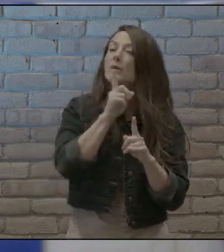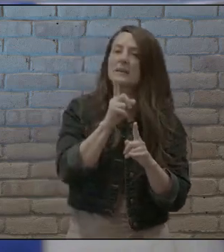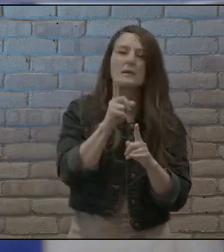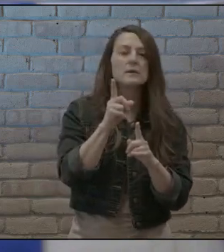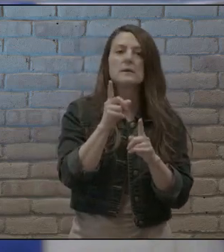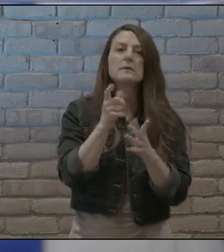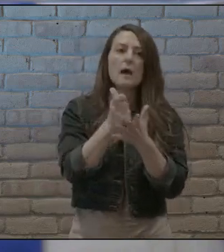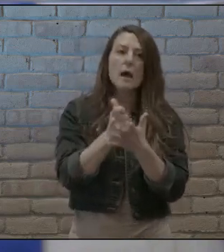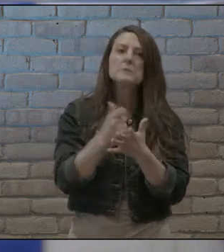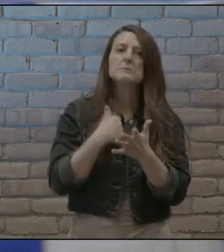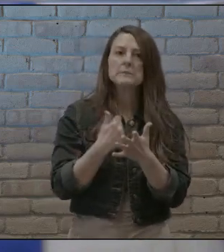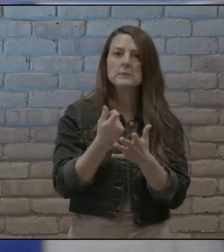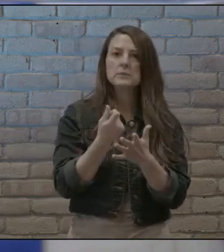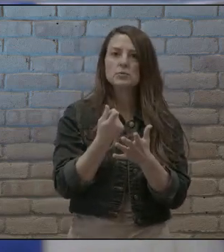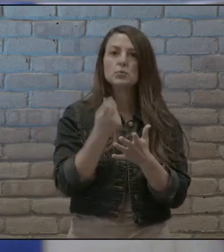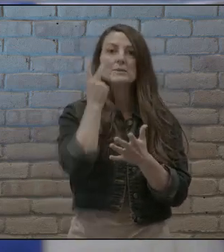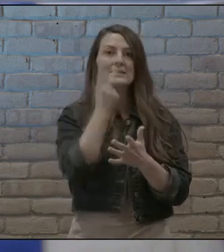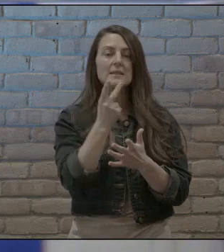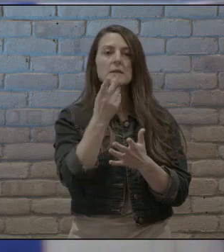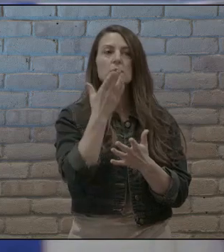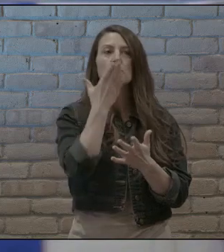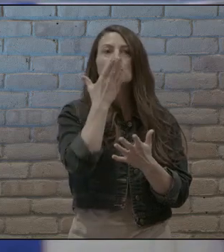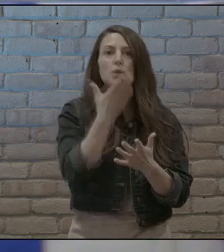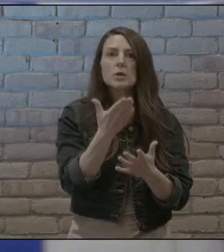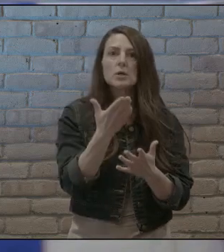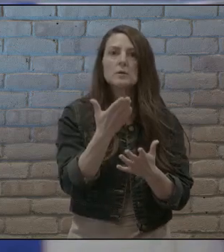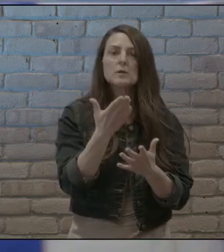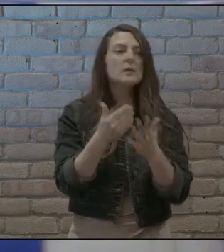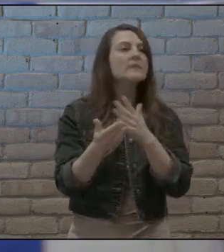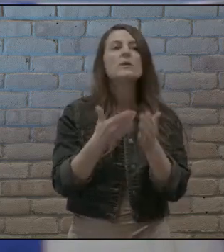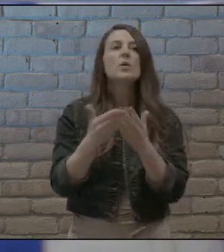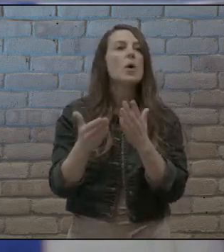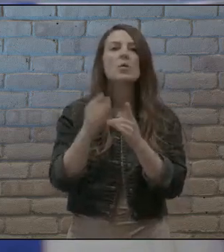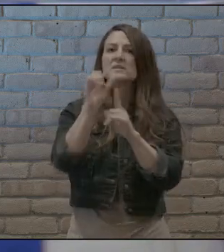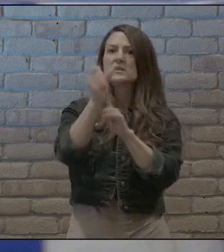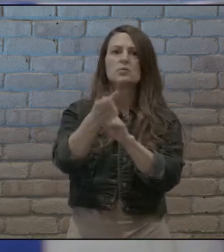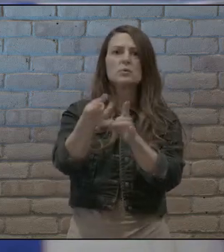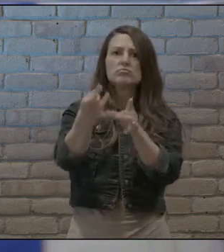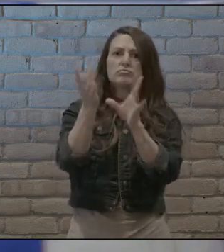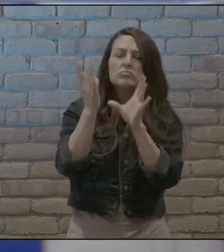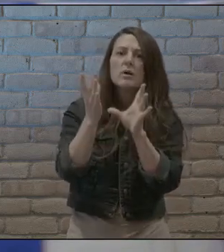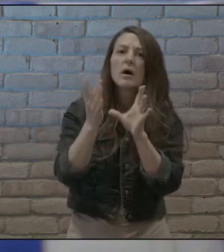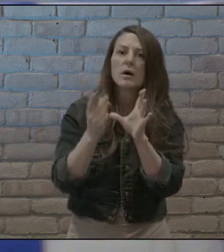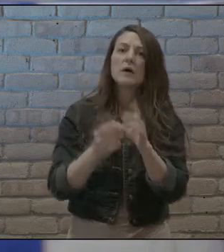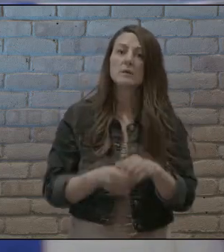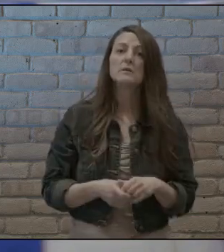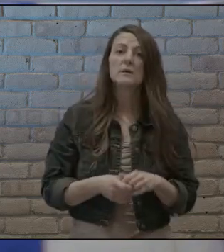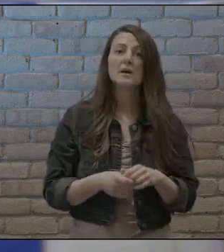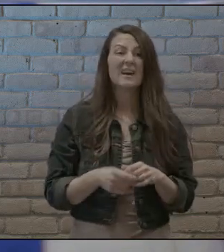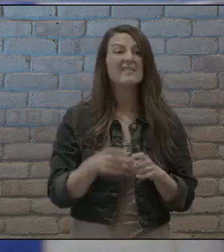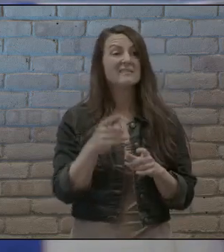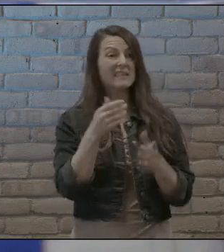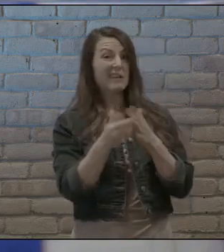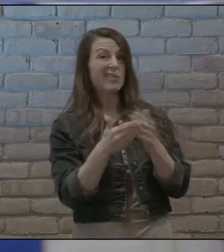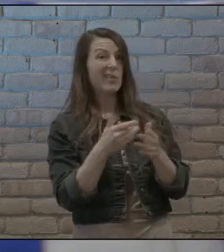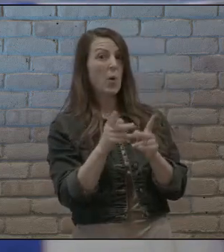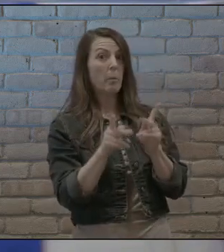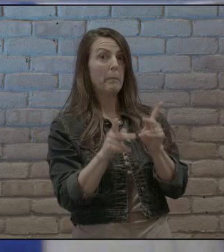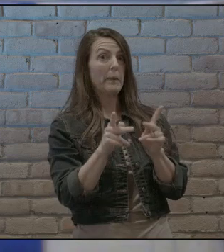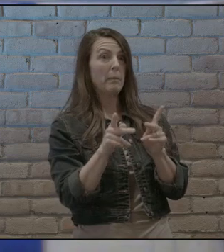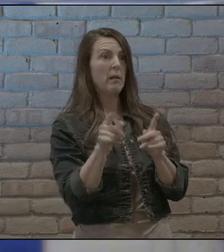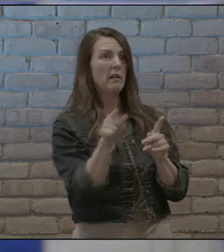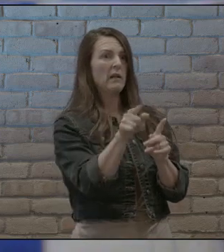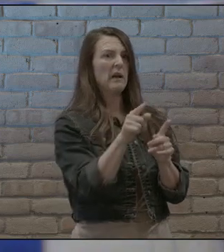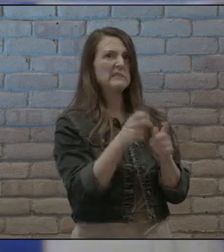to see the good, even in very difficult circumstances and even with very difficult people. And I've